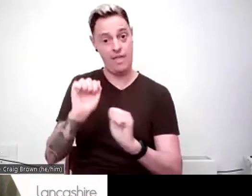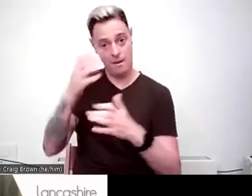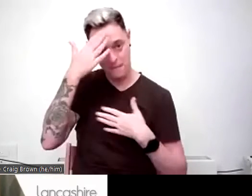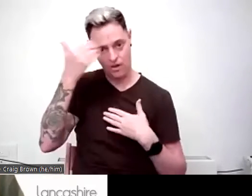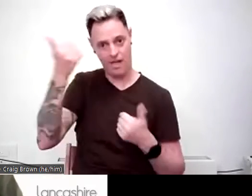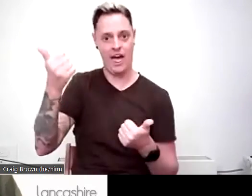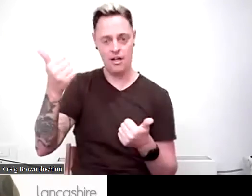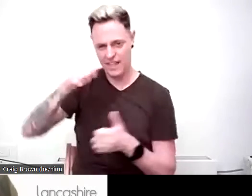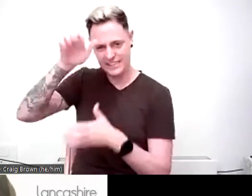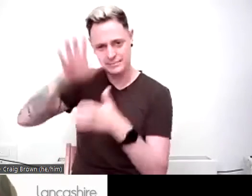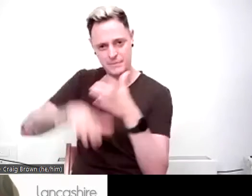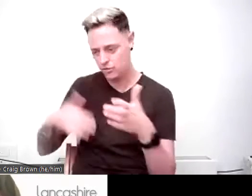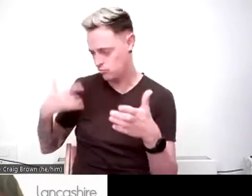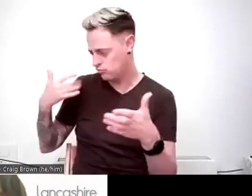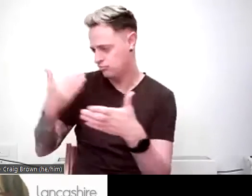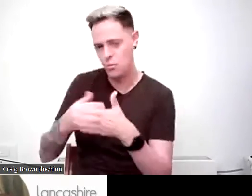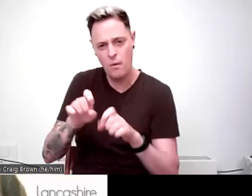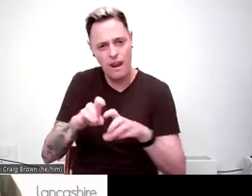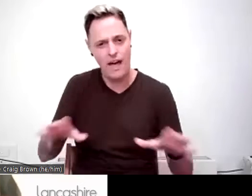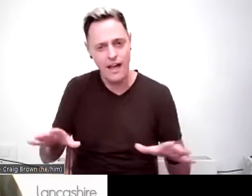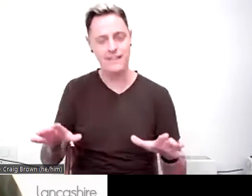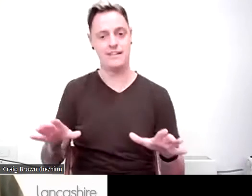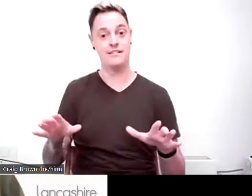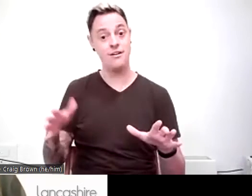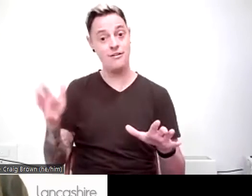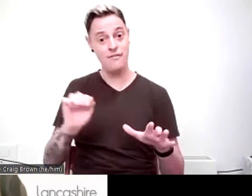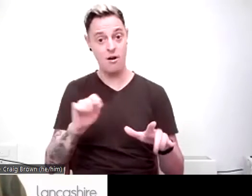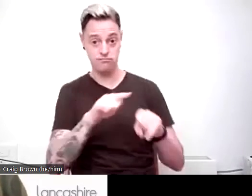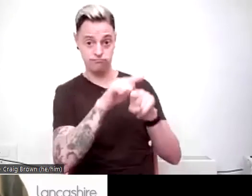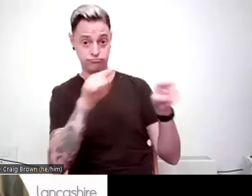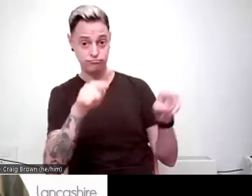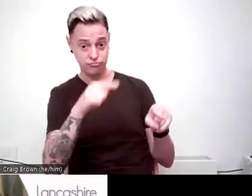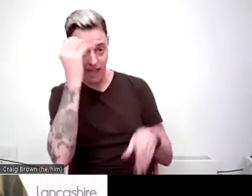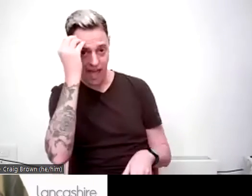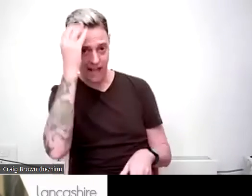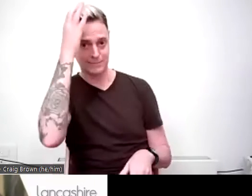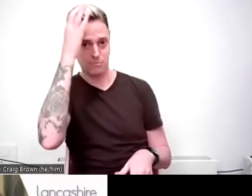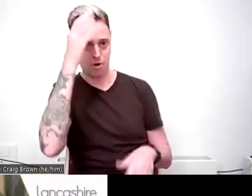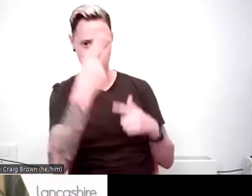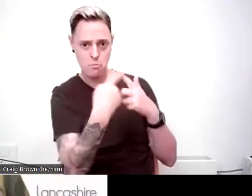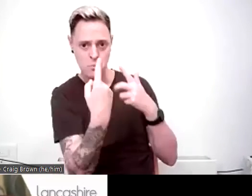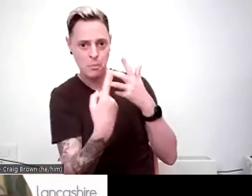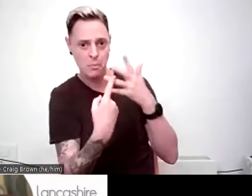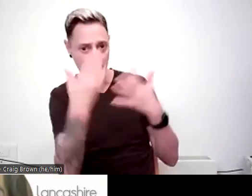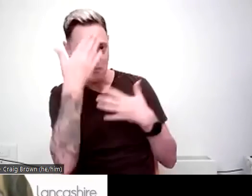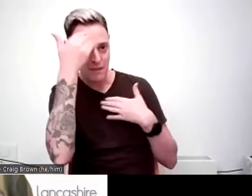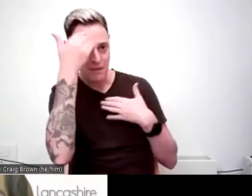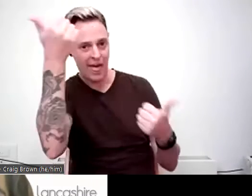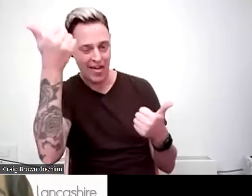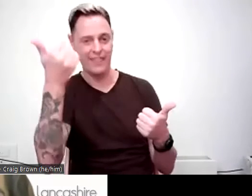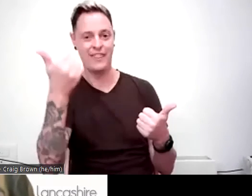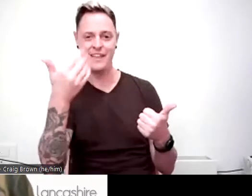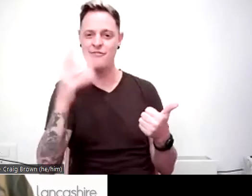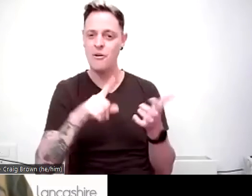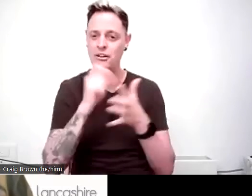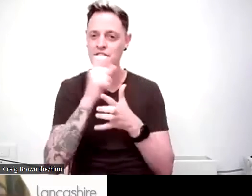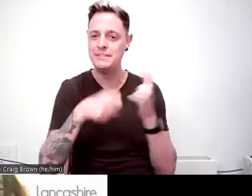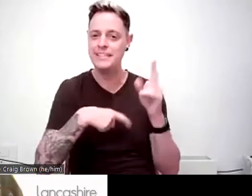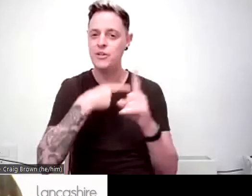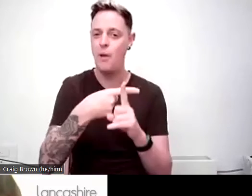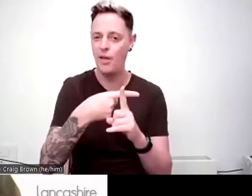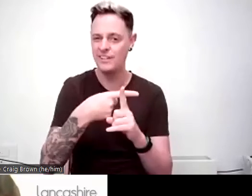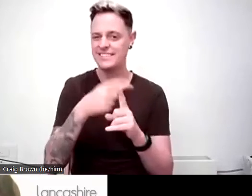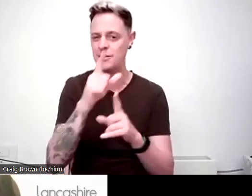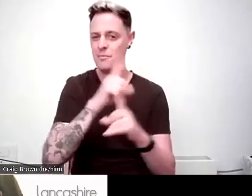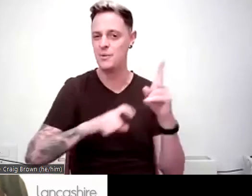is experienced by drawing on the expertise of people within the field of mental health who are part of the LGBTQ+ community